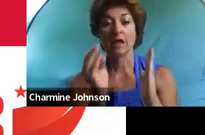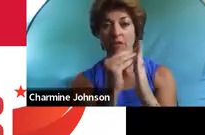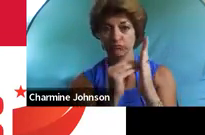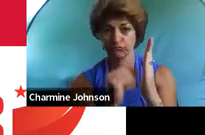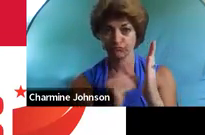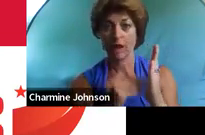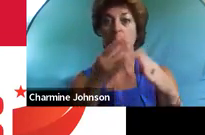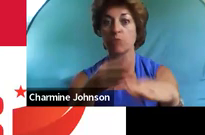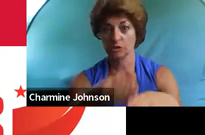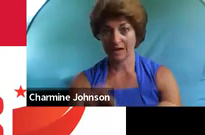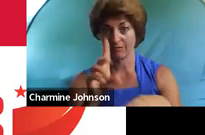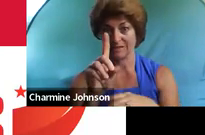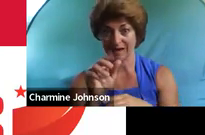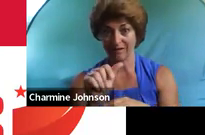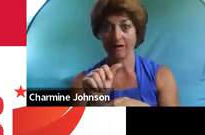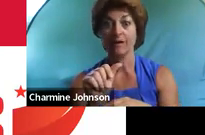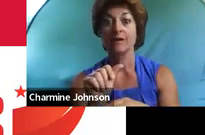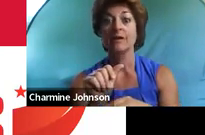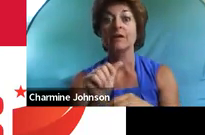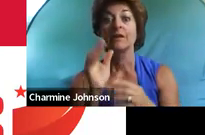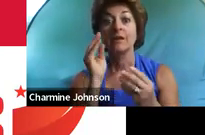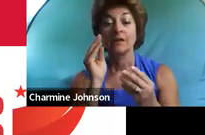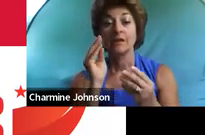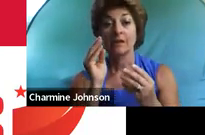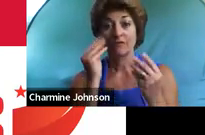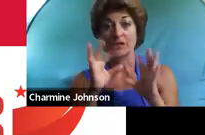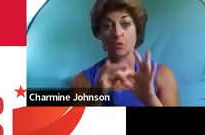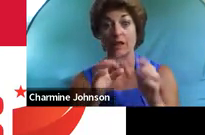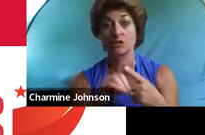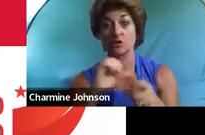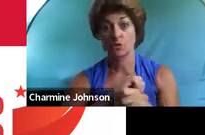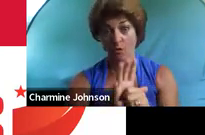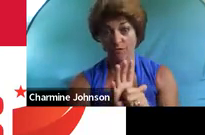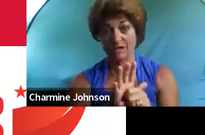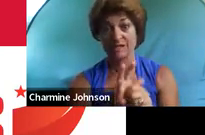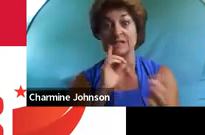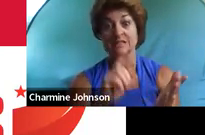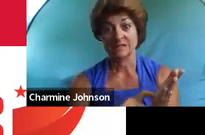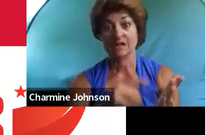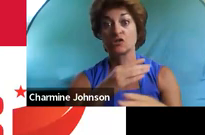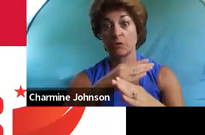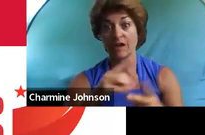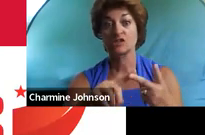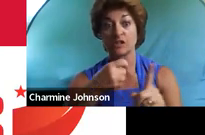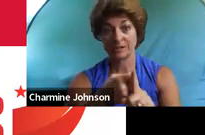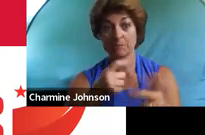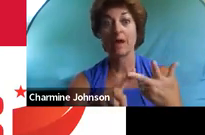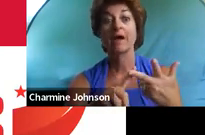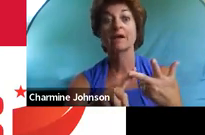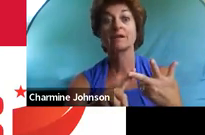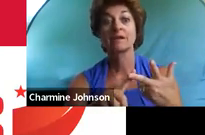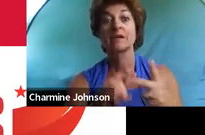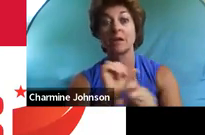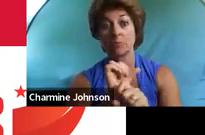5 domains: information related to COVID, detection and prevention, impact of COVID on employment